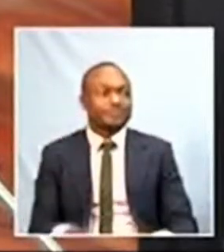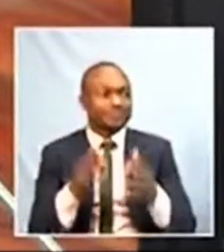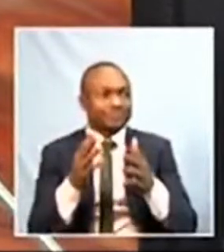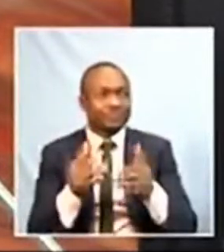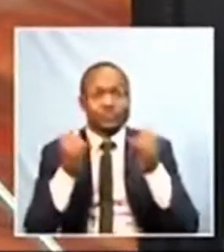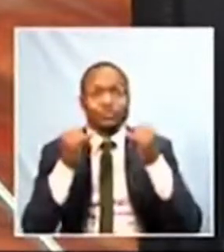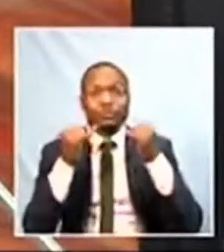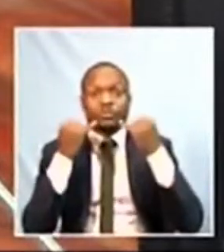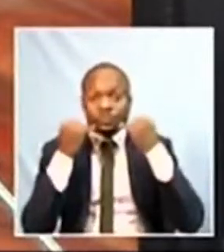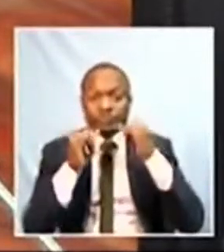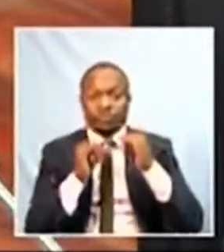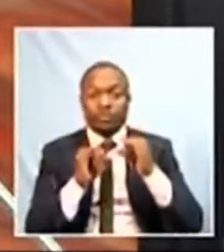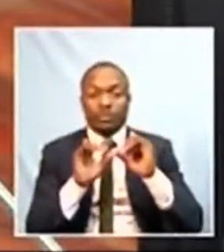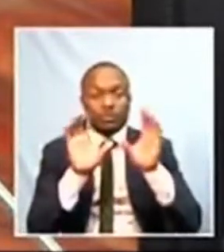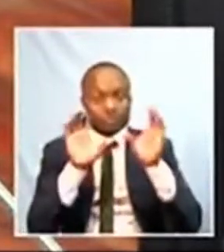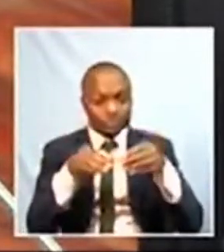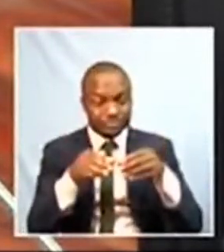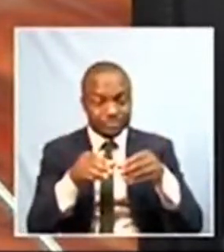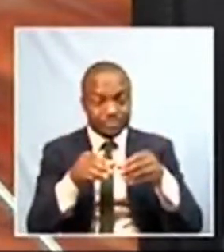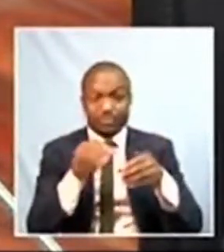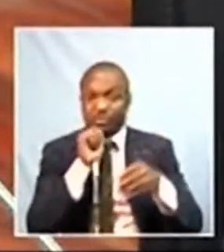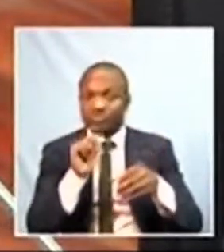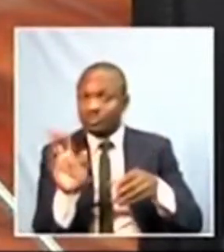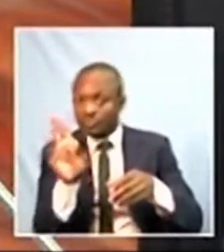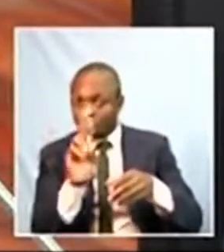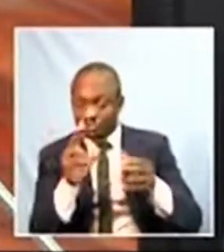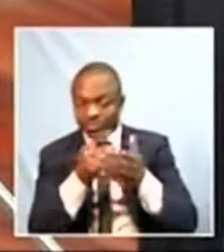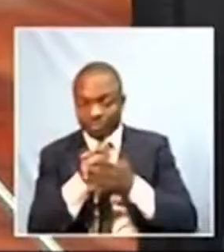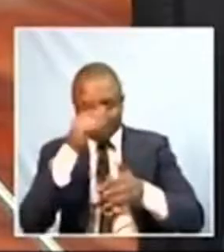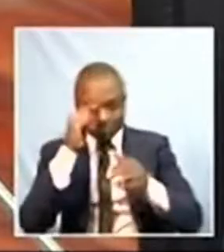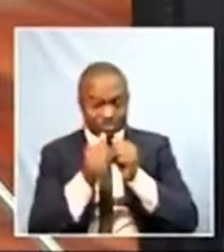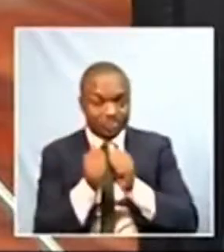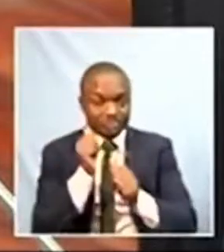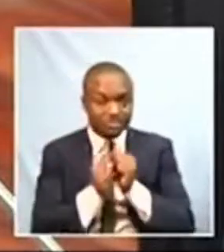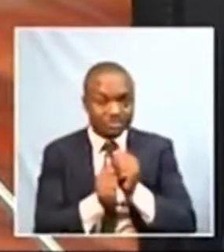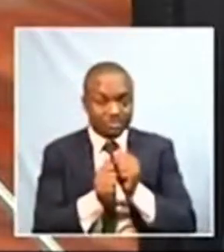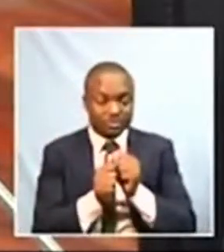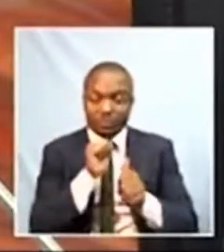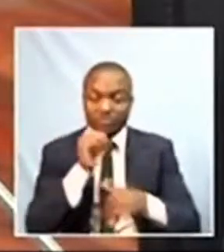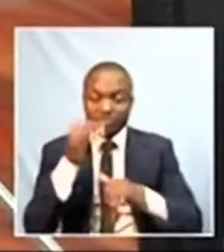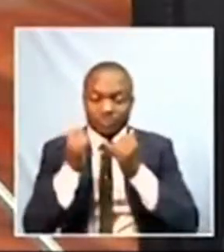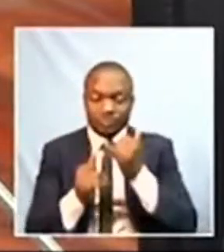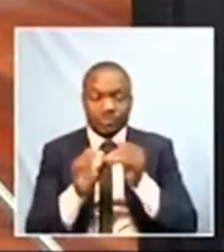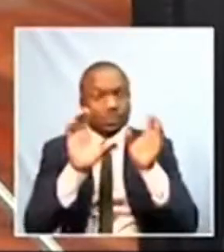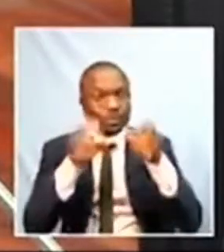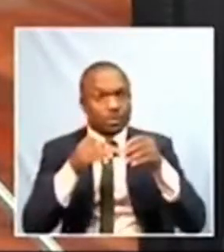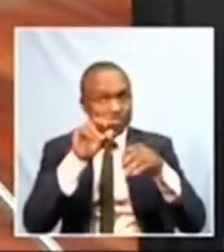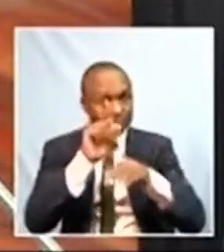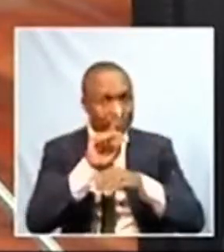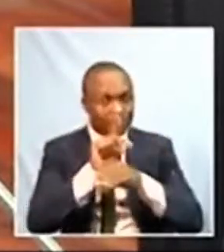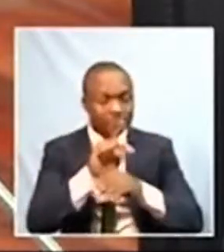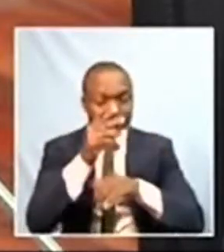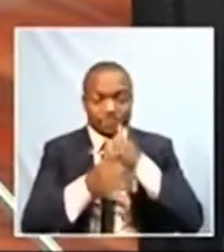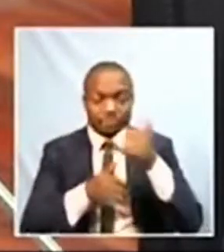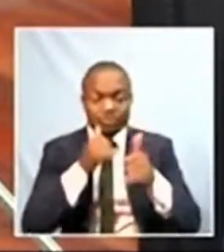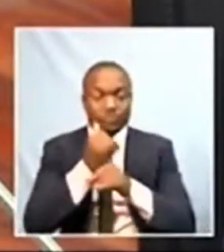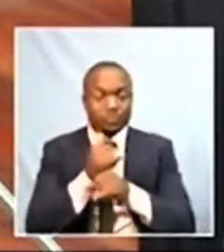to inform the committee that the unspent funds were due to uncompleted community projects for the